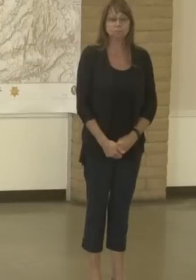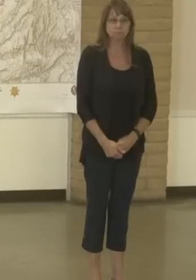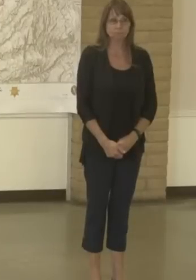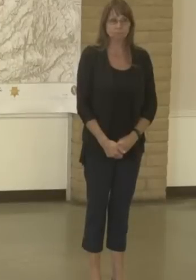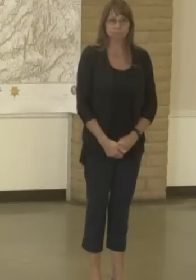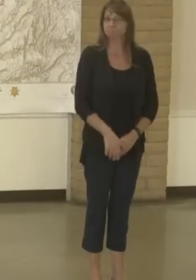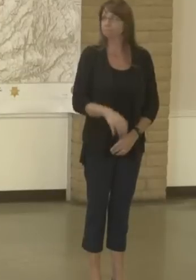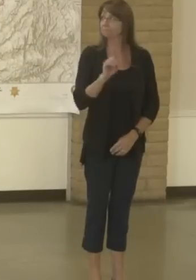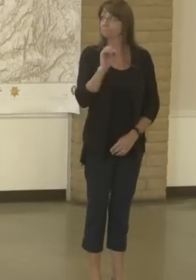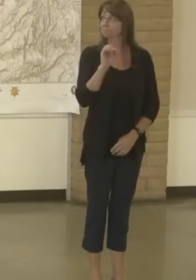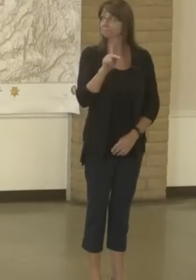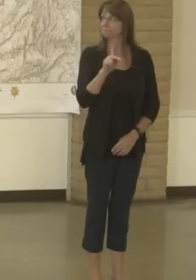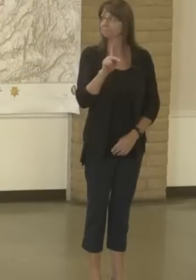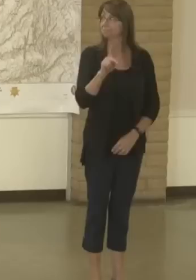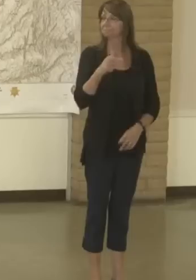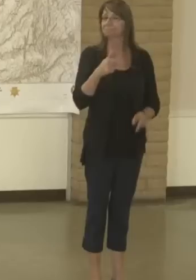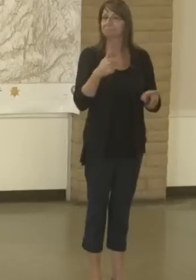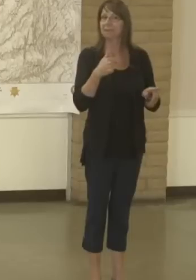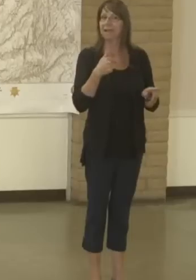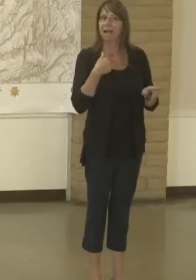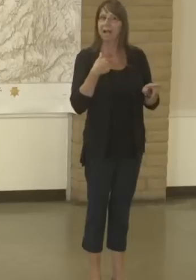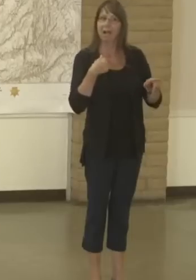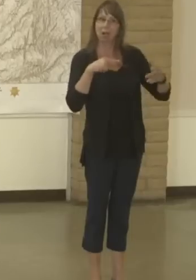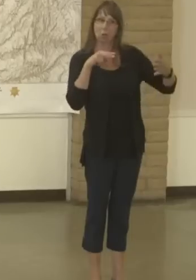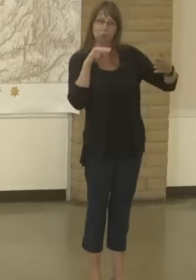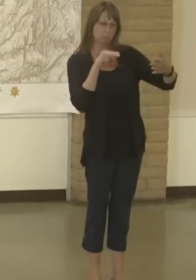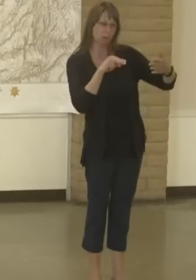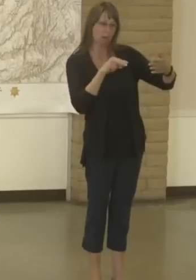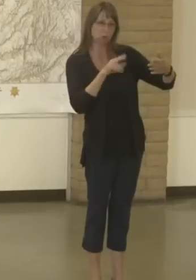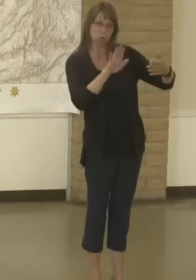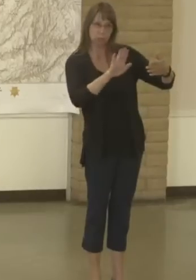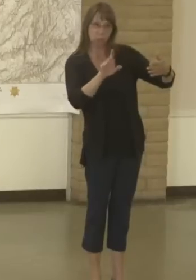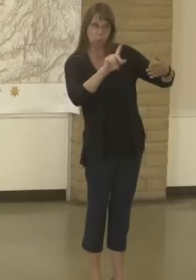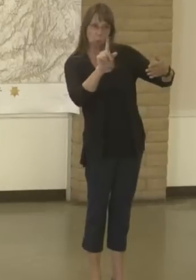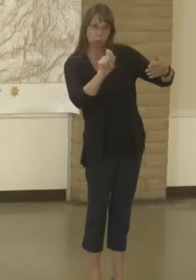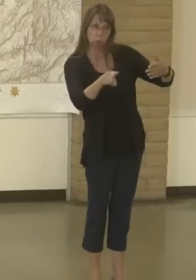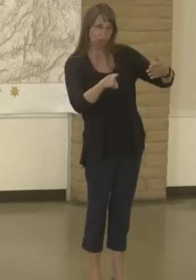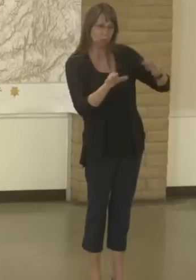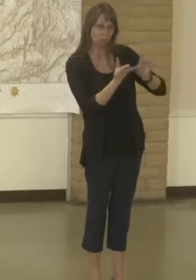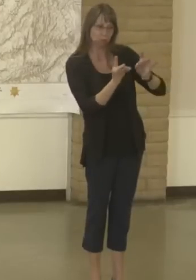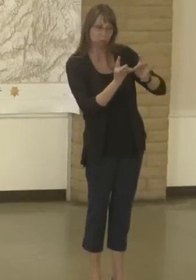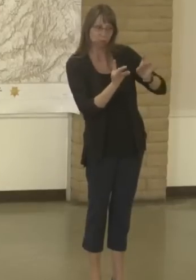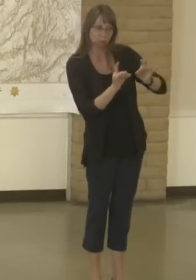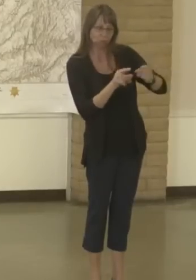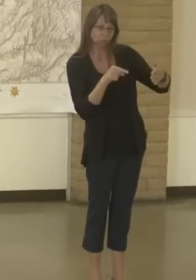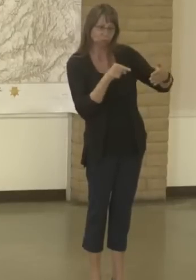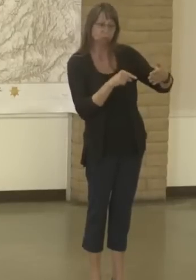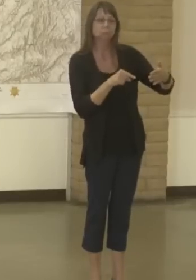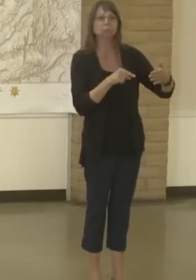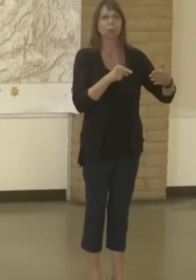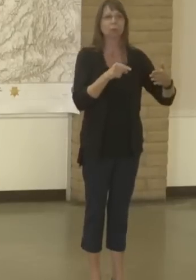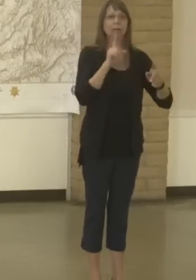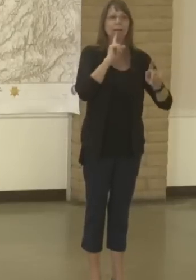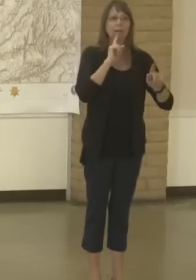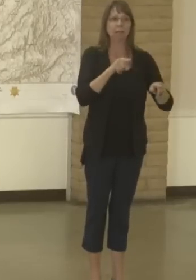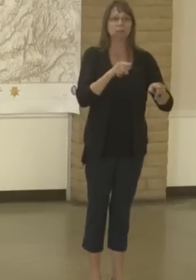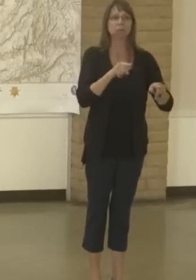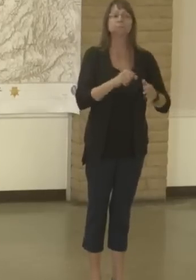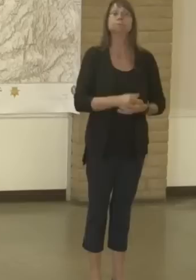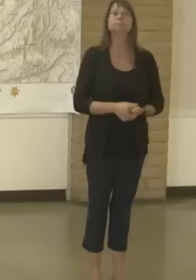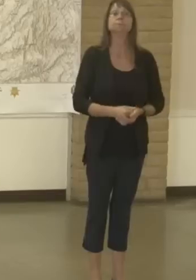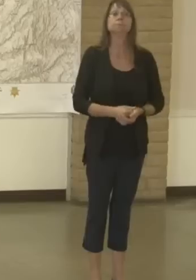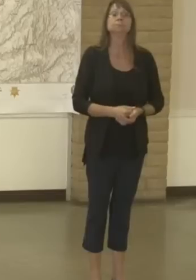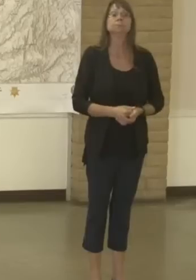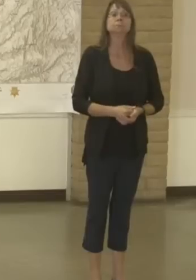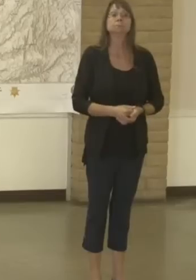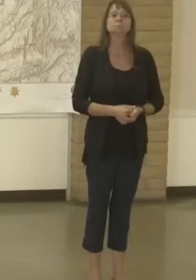Okay, I was monitoring the questions that were coming through on the feed, so we're going to try to talk about some of those. The way we'll do this